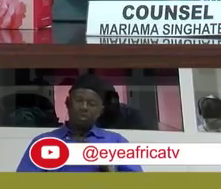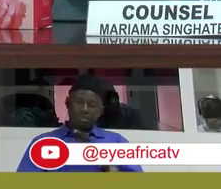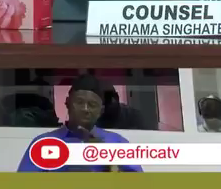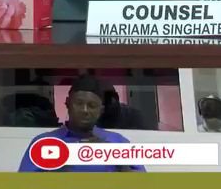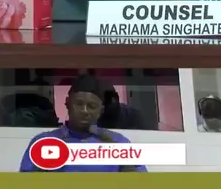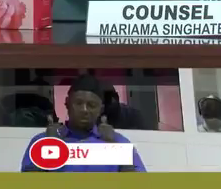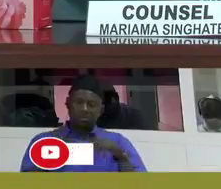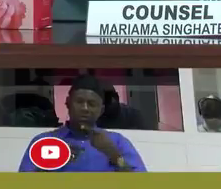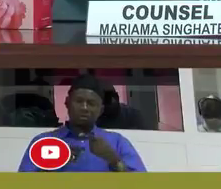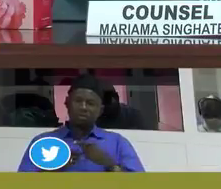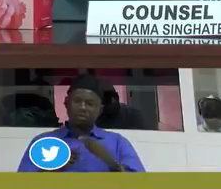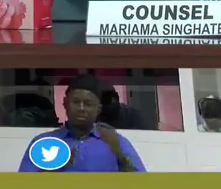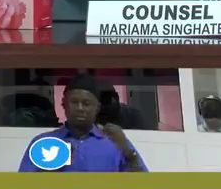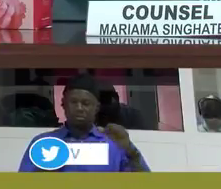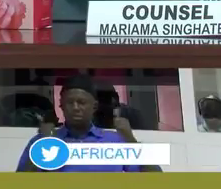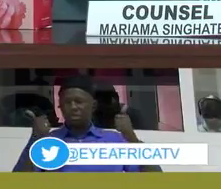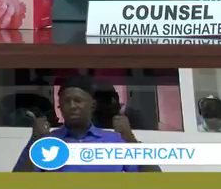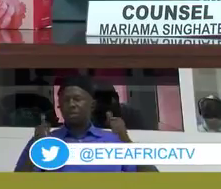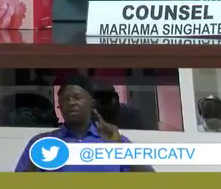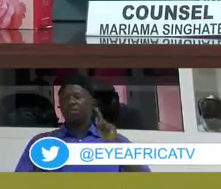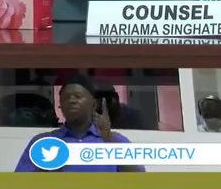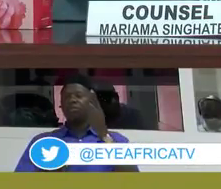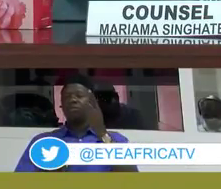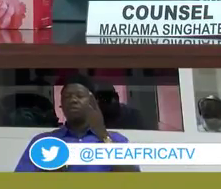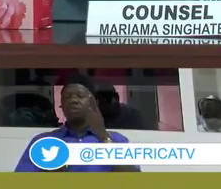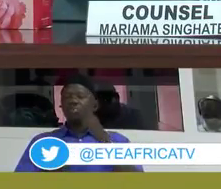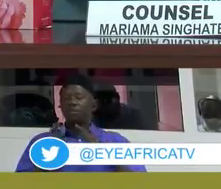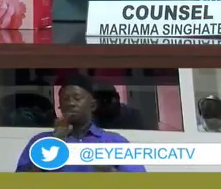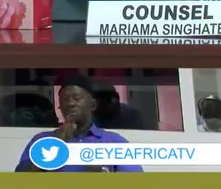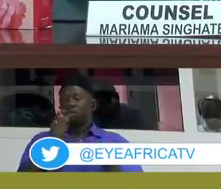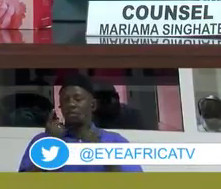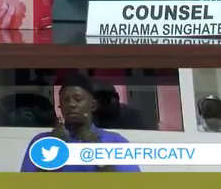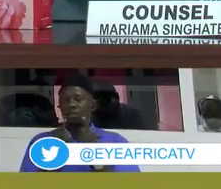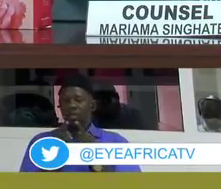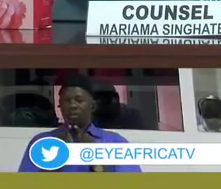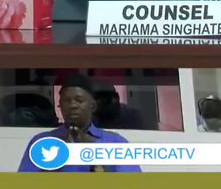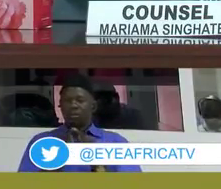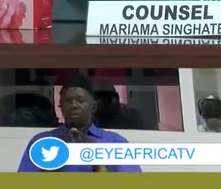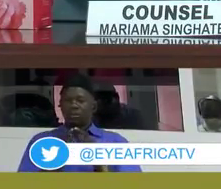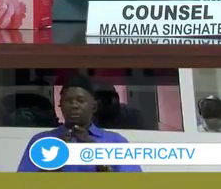first important thing is the unilateral declaration